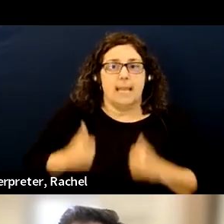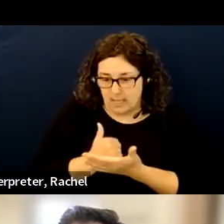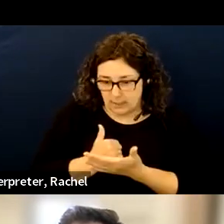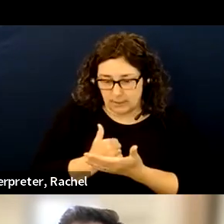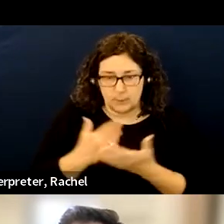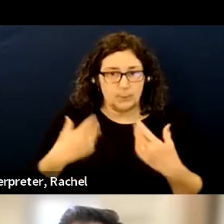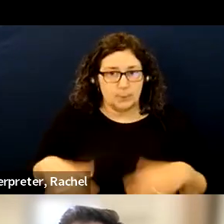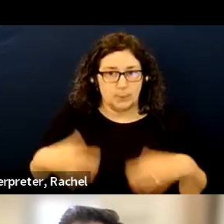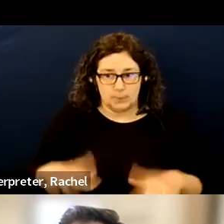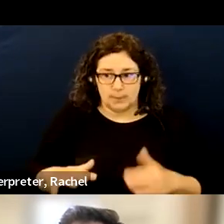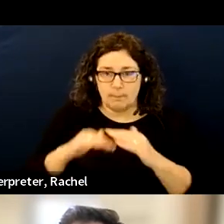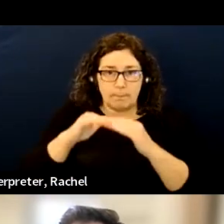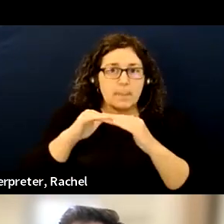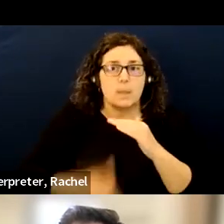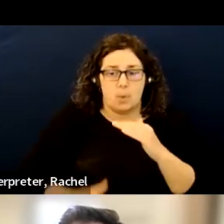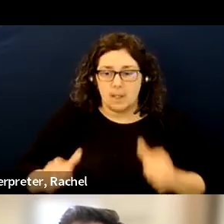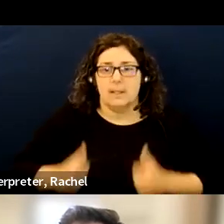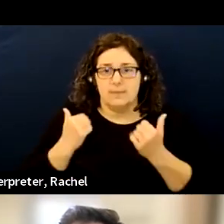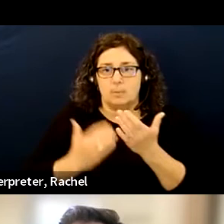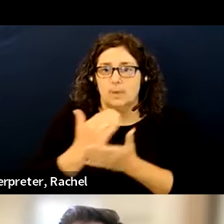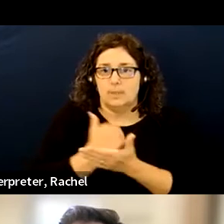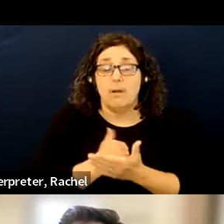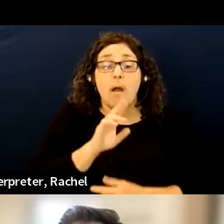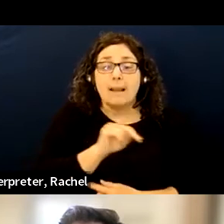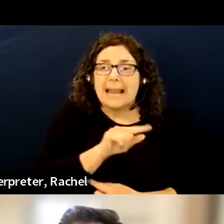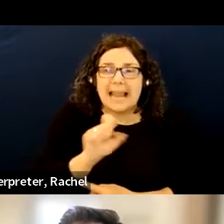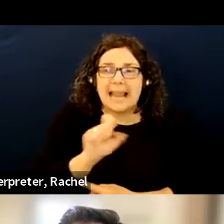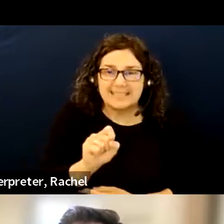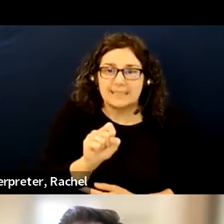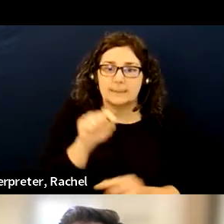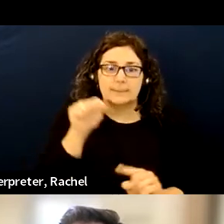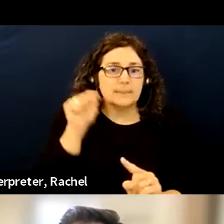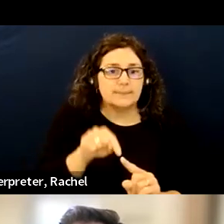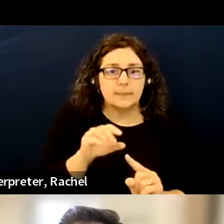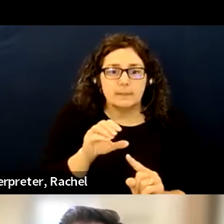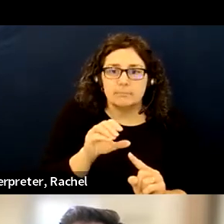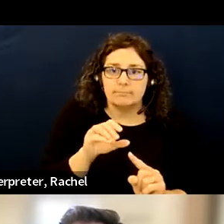below a living wage unless you are getting certain commissions.